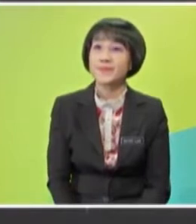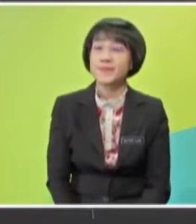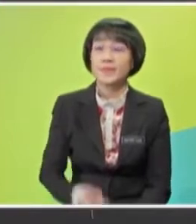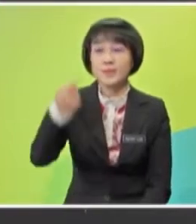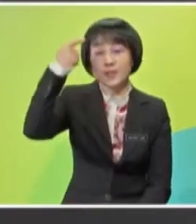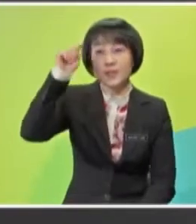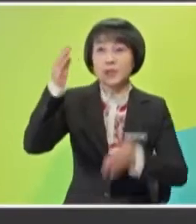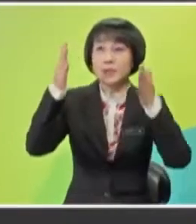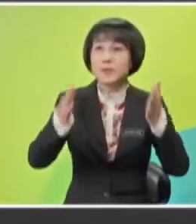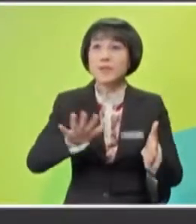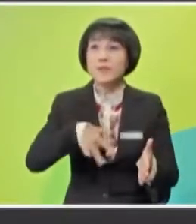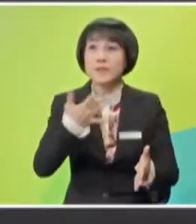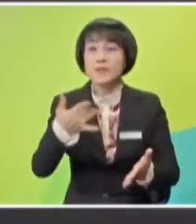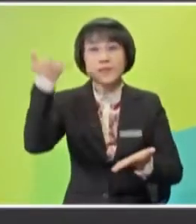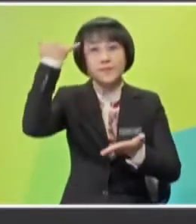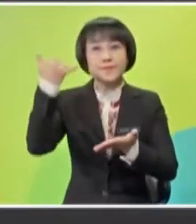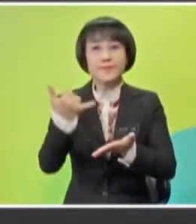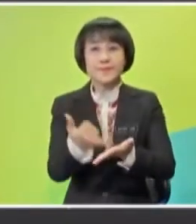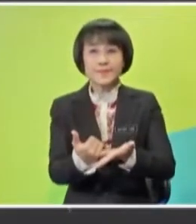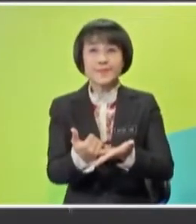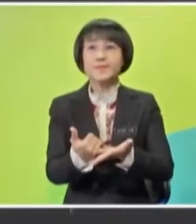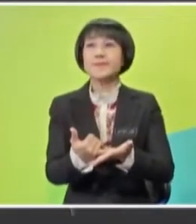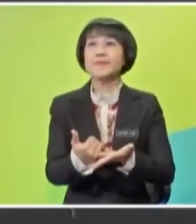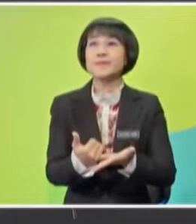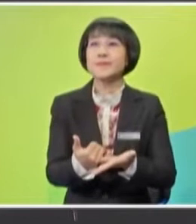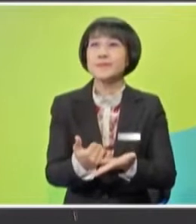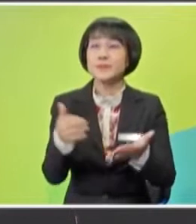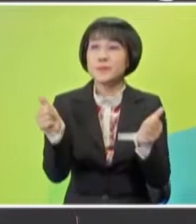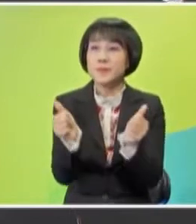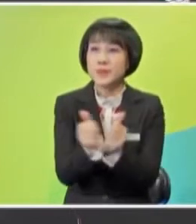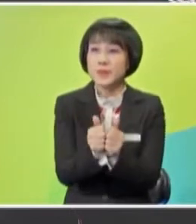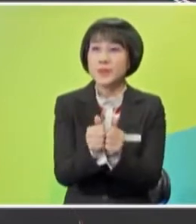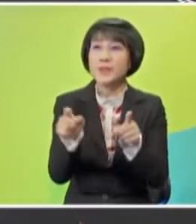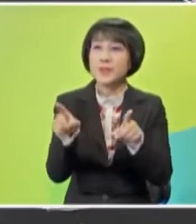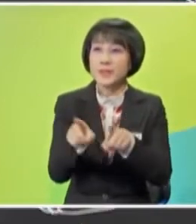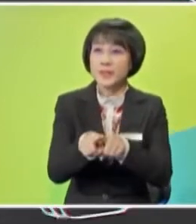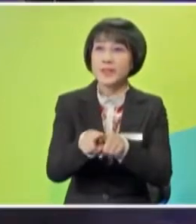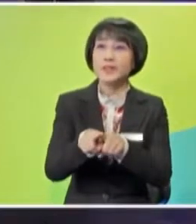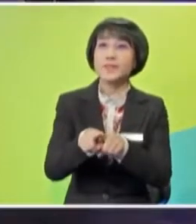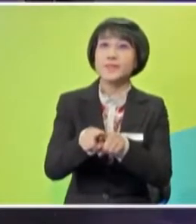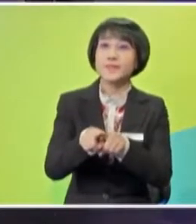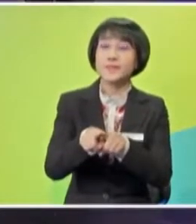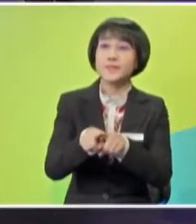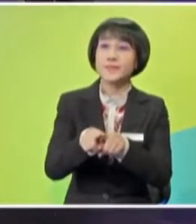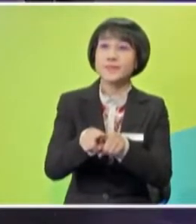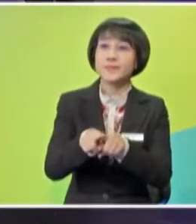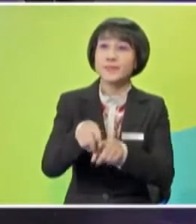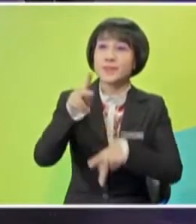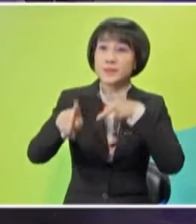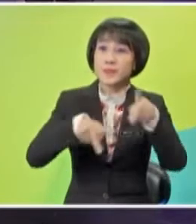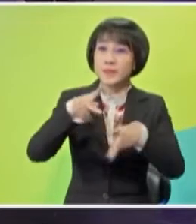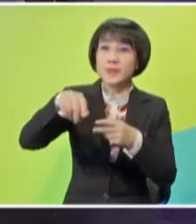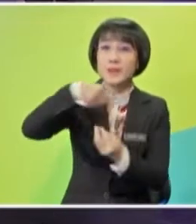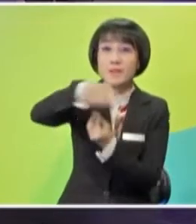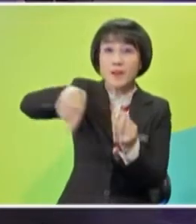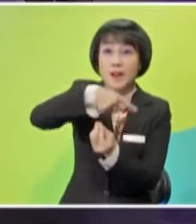that you feel confident to be with, yeah. So it can be your social, the people around you, right?